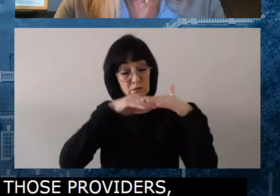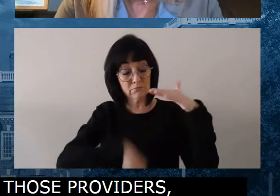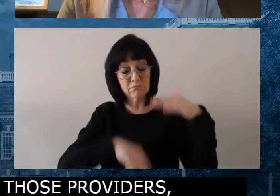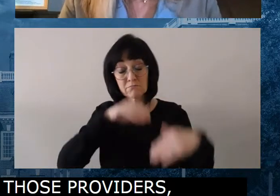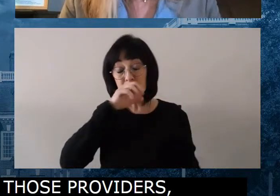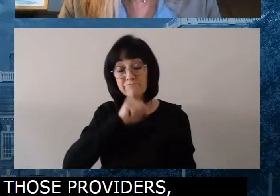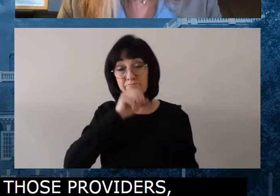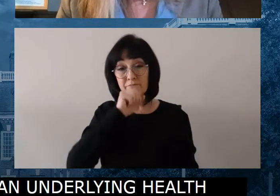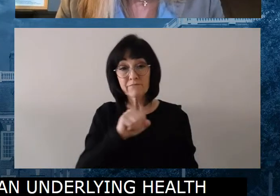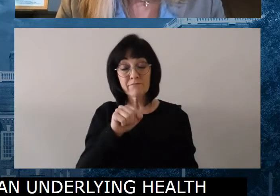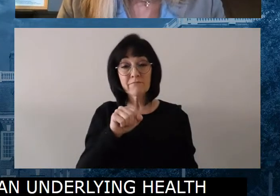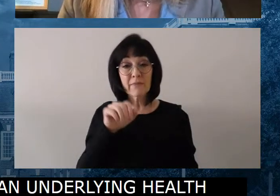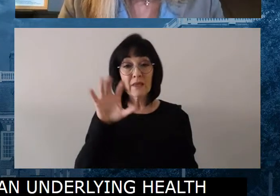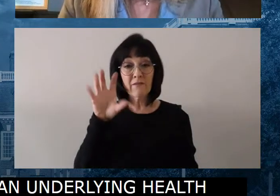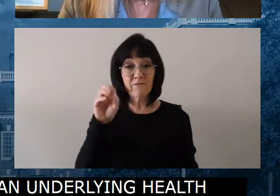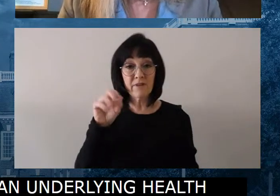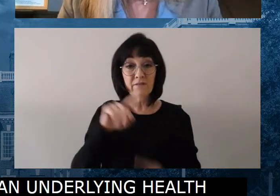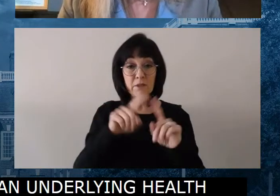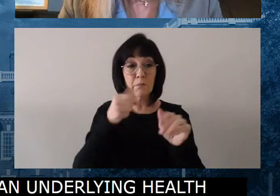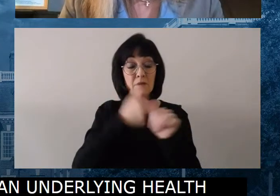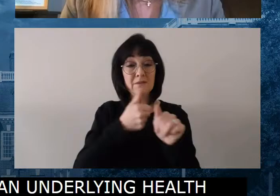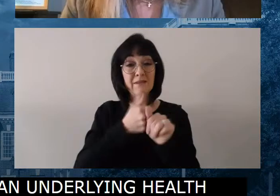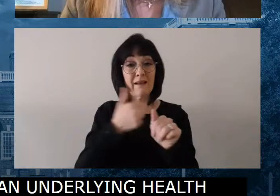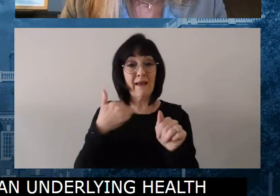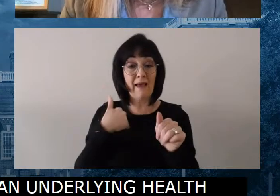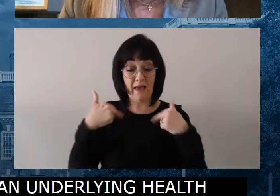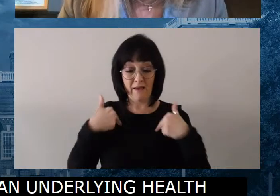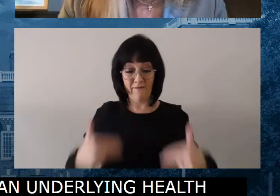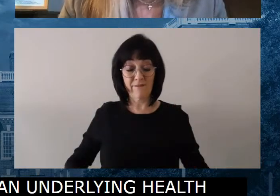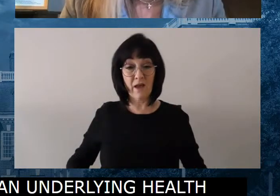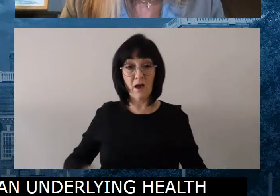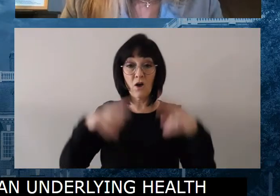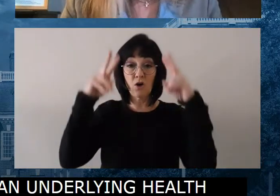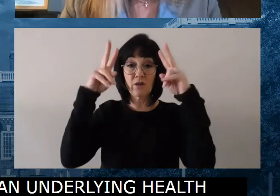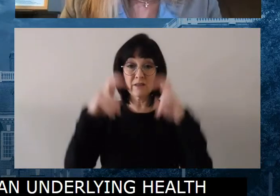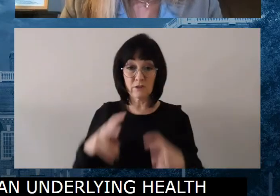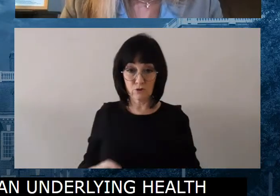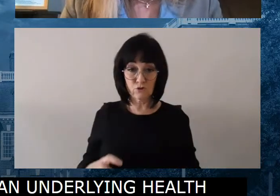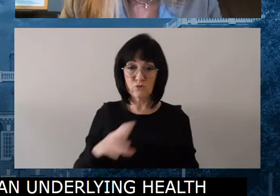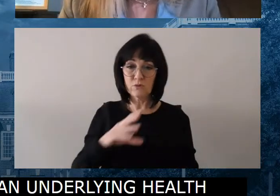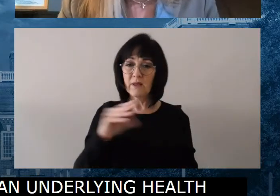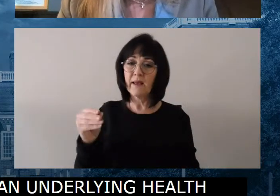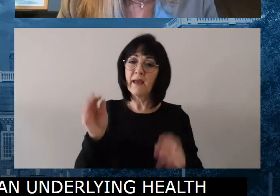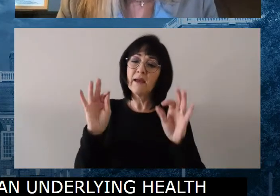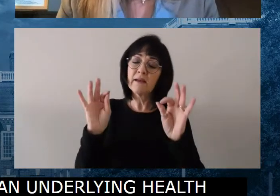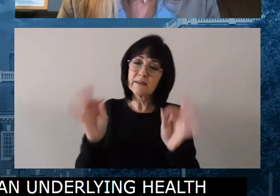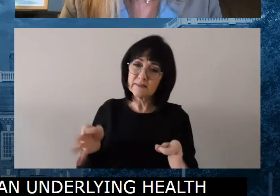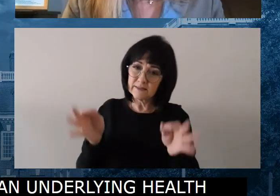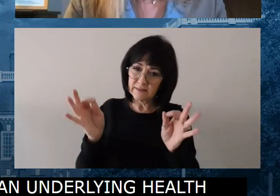So for many with disabilities will certainly fit into that category, and certainly everyone over age